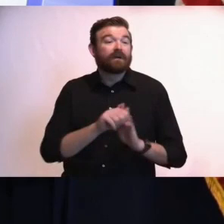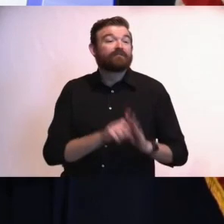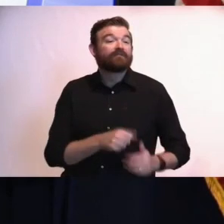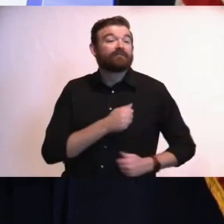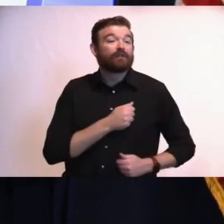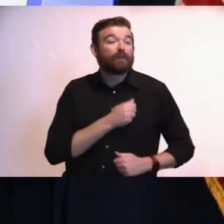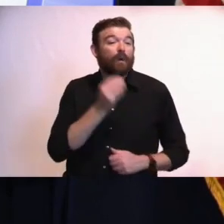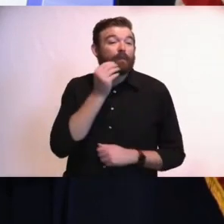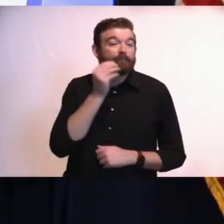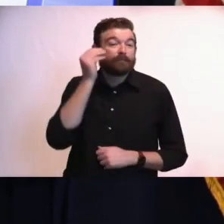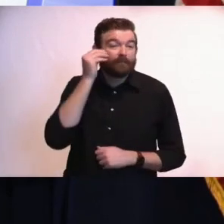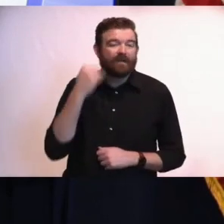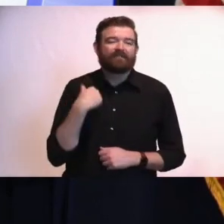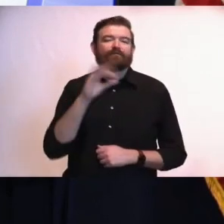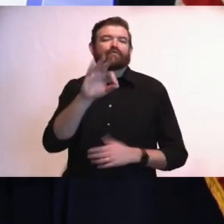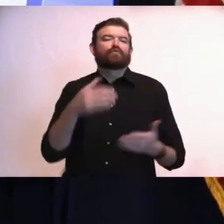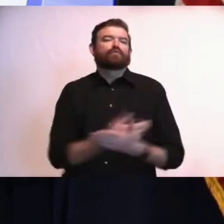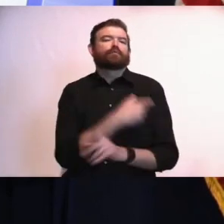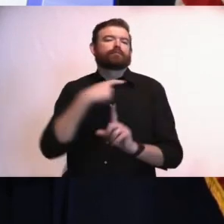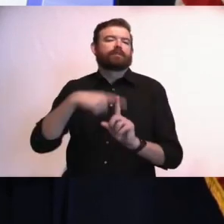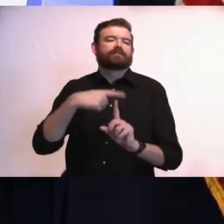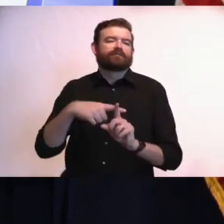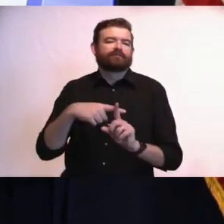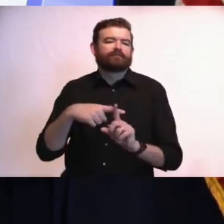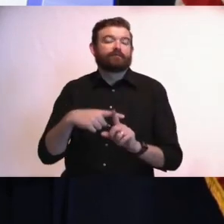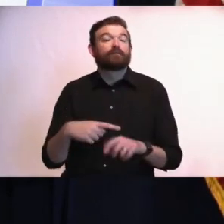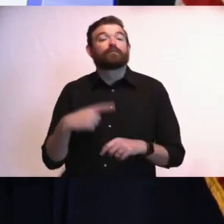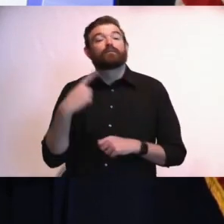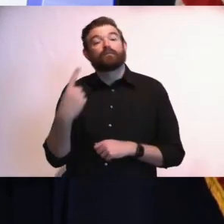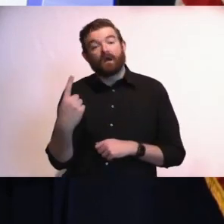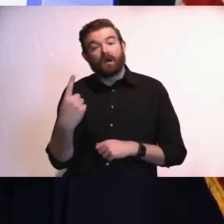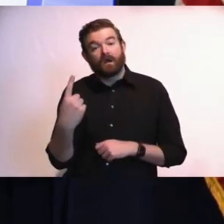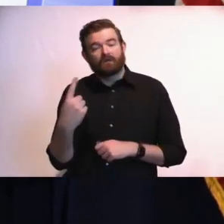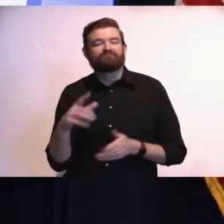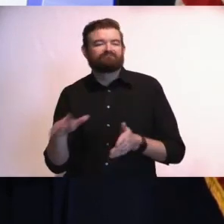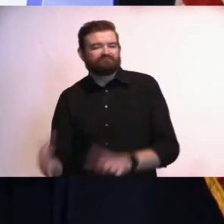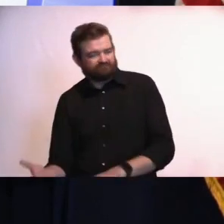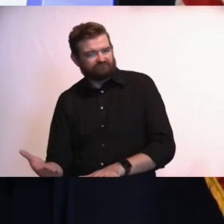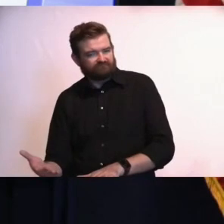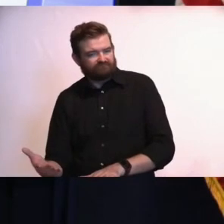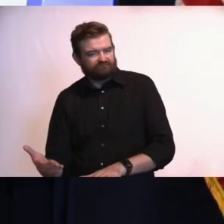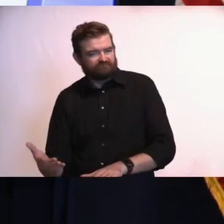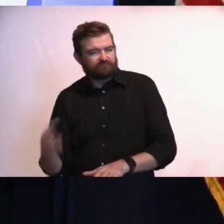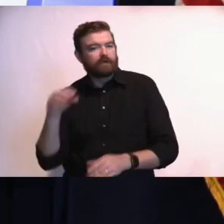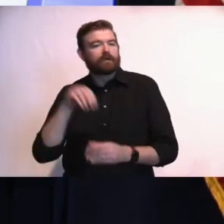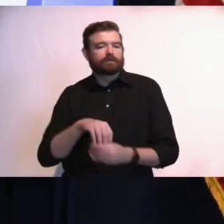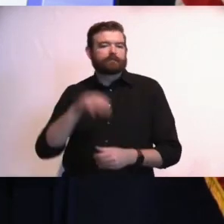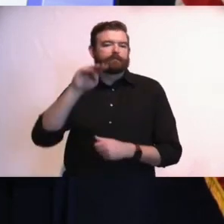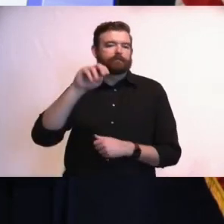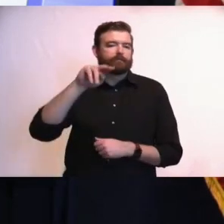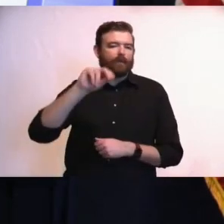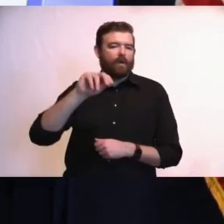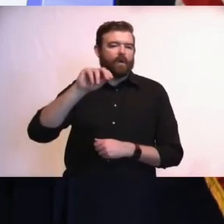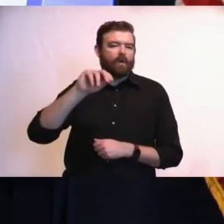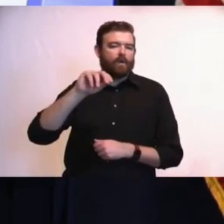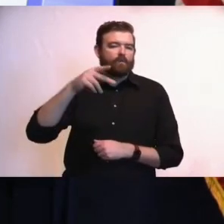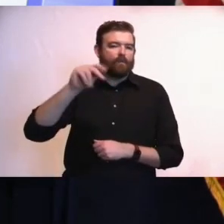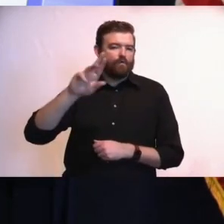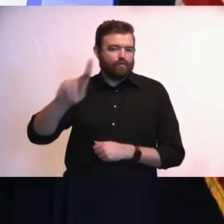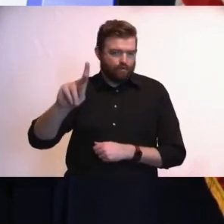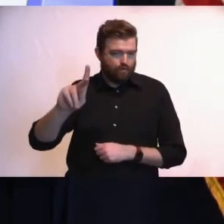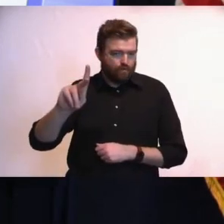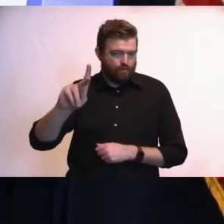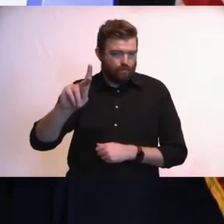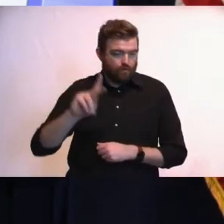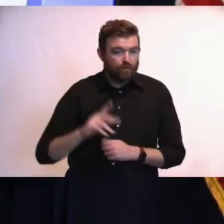new cases among residents and 1 COVID-related death at the Menlo Park home, 7 new cases among